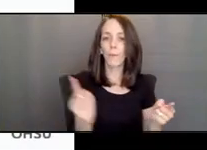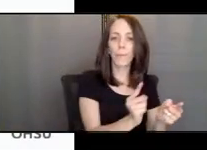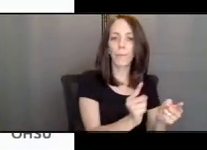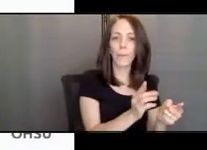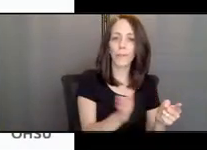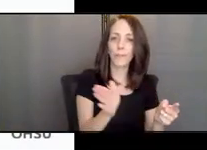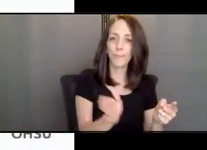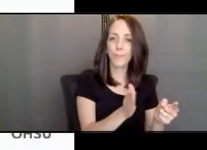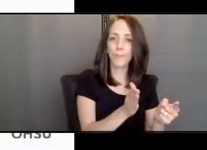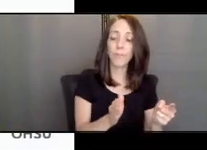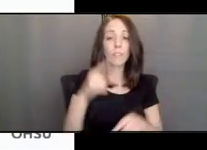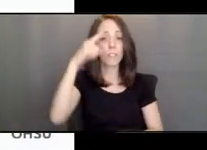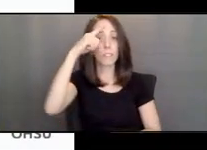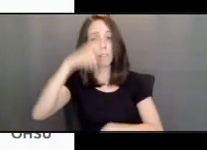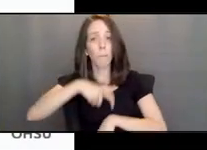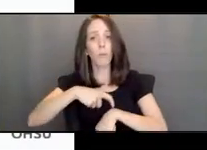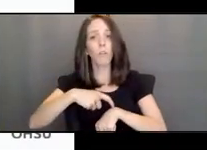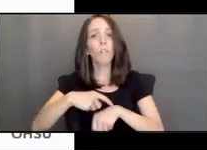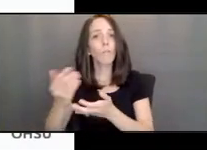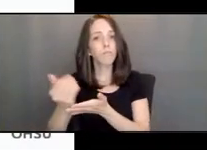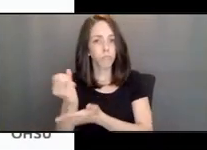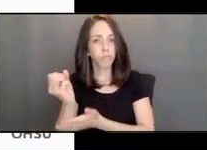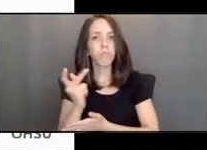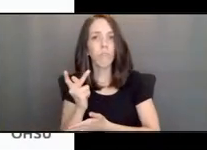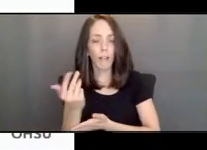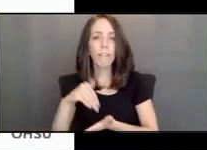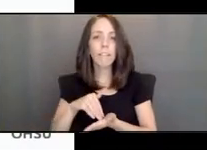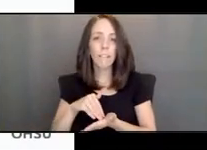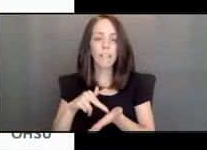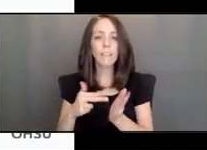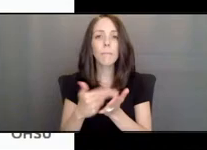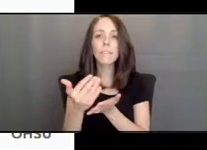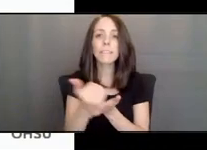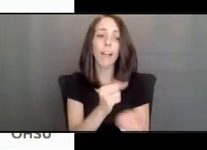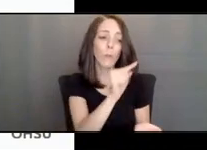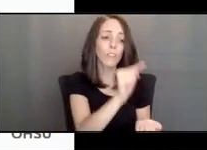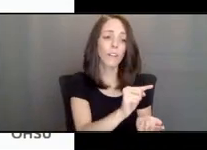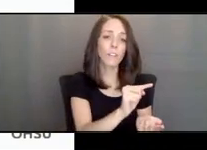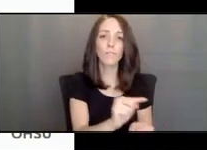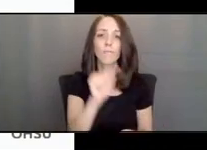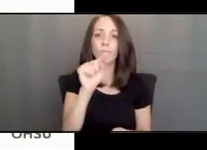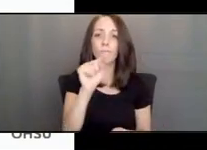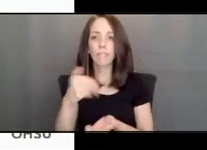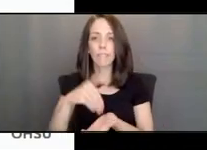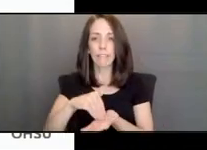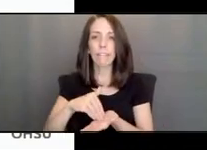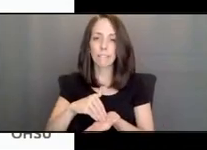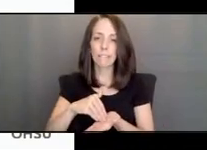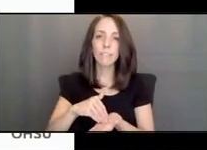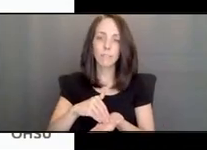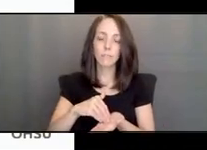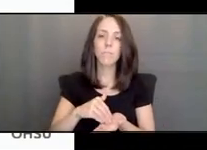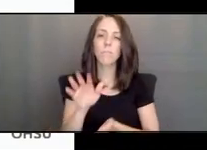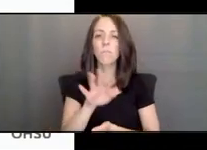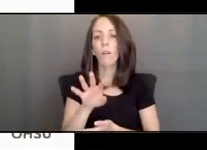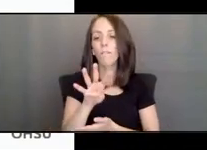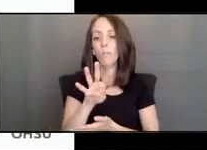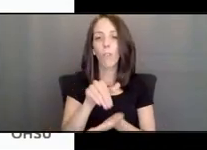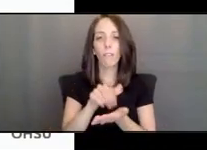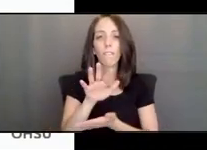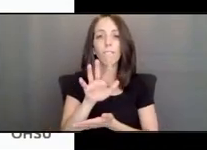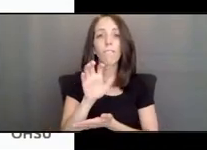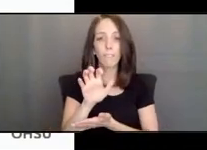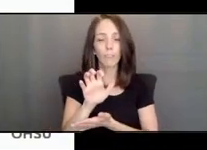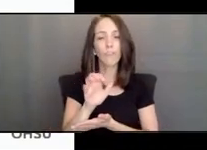summer, allowing restoration of salary reductions taken by 4,500 faculty and managers. But this year